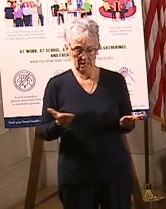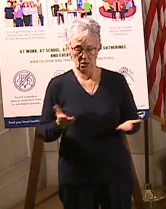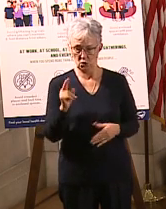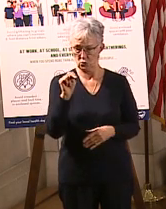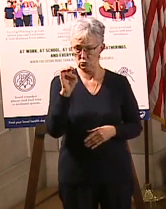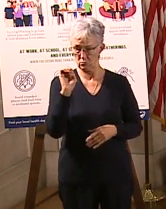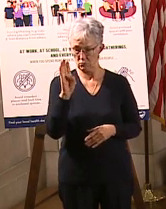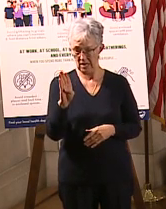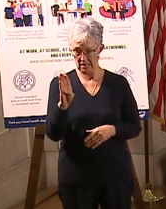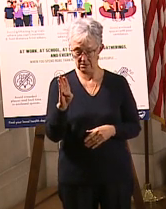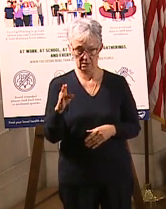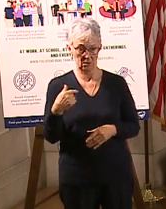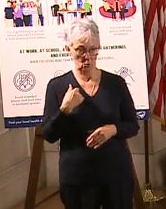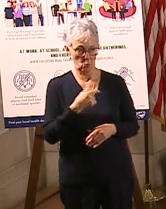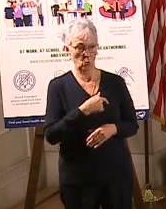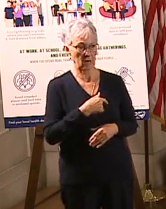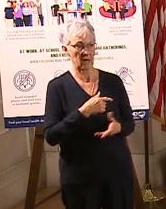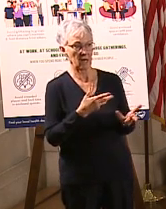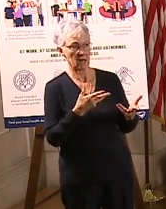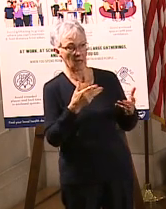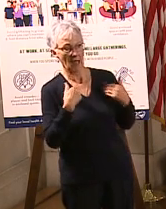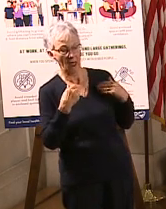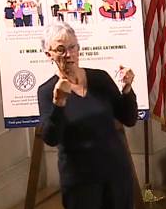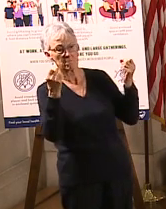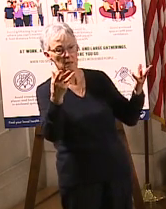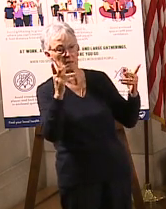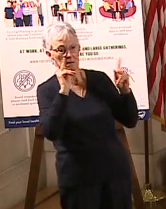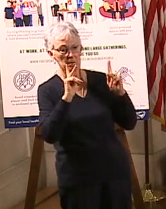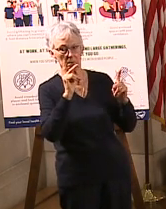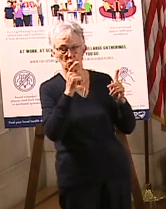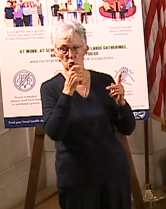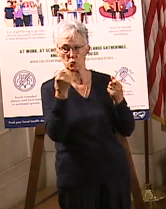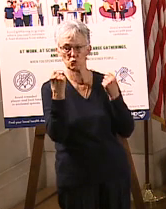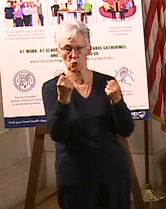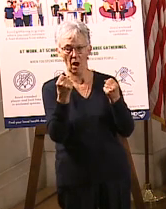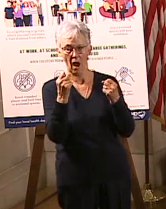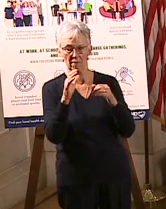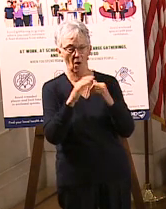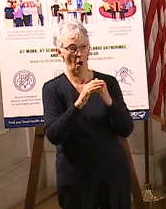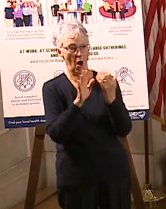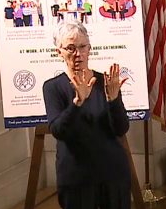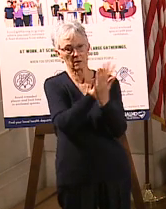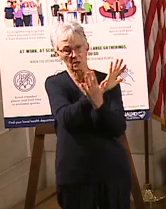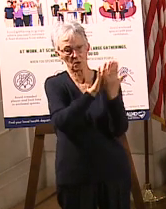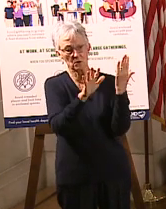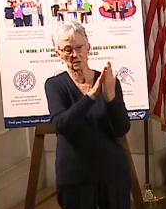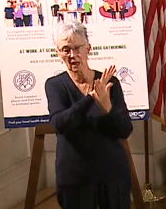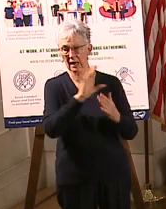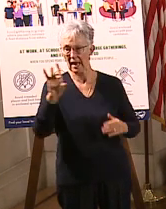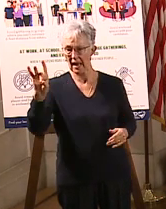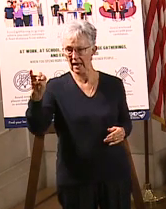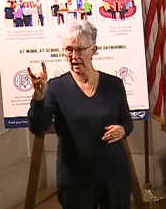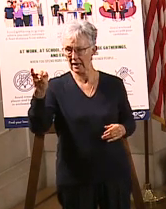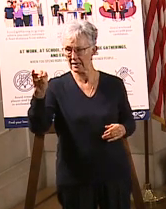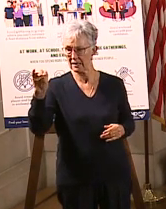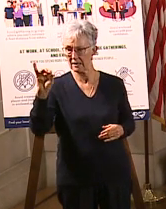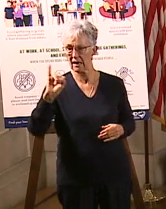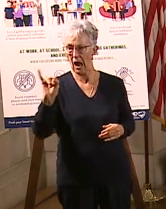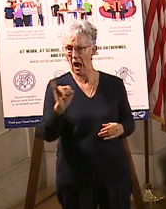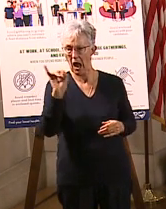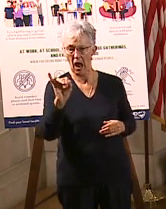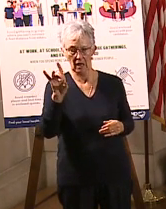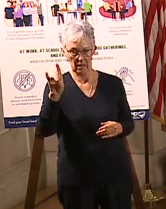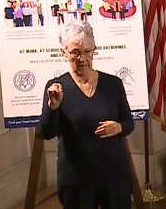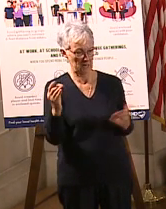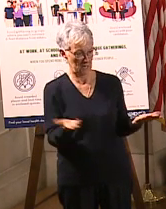how a lot of human trafficking happens. Along Interstate 80, at hotels, rest stops,